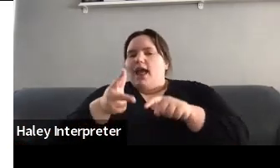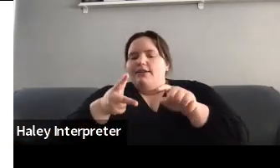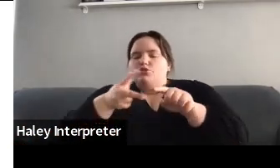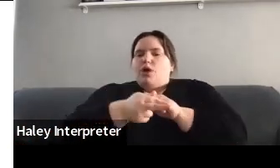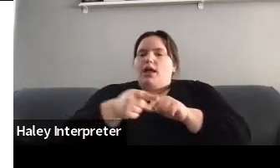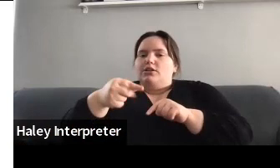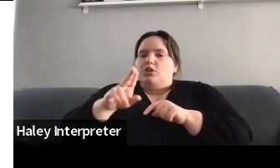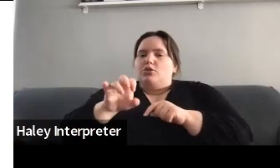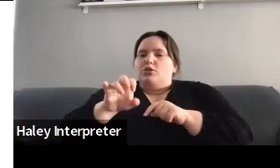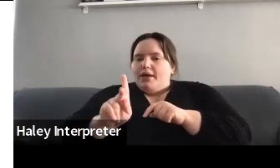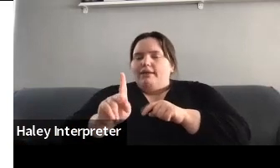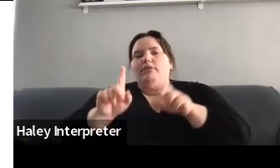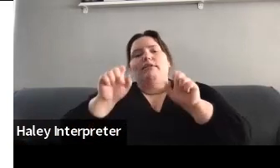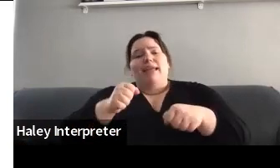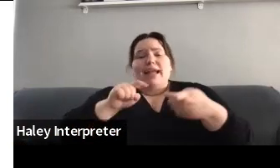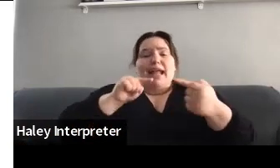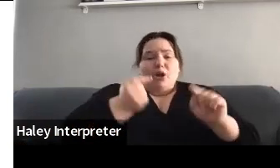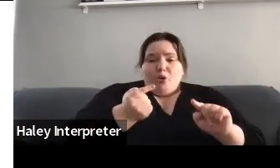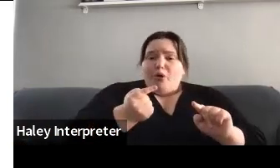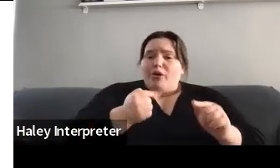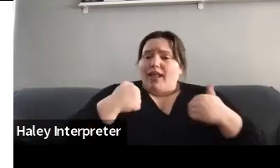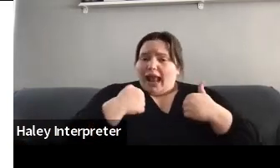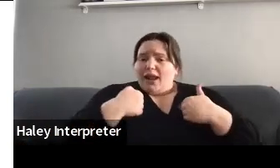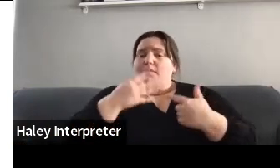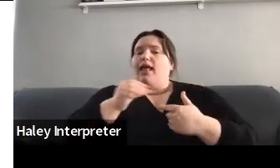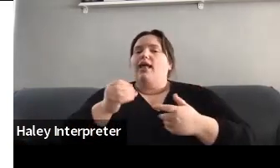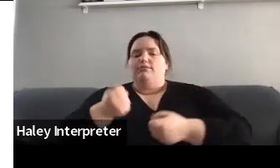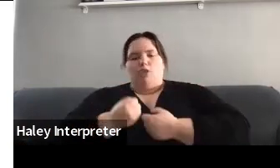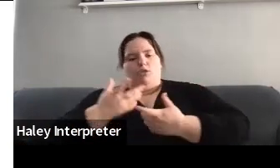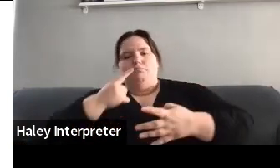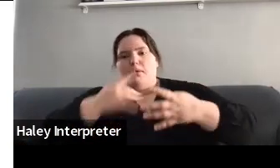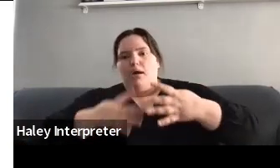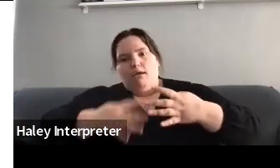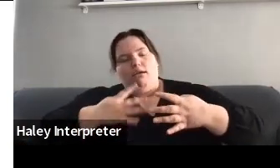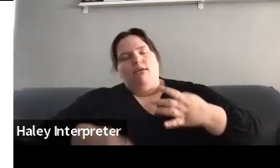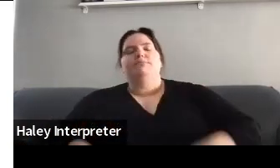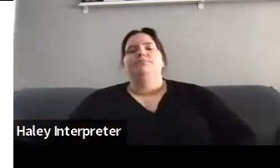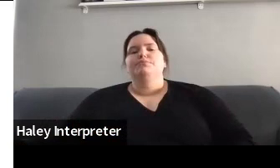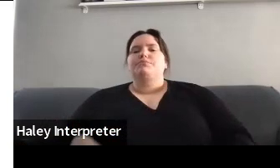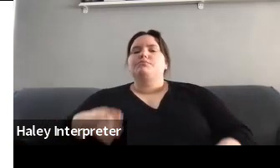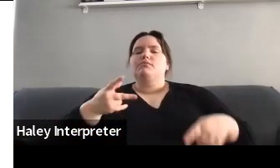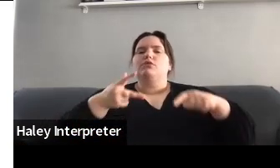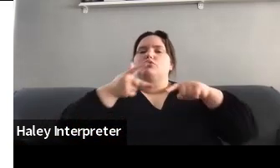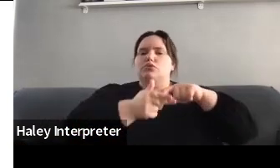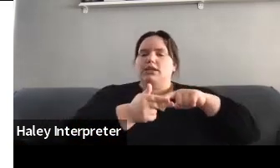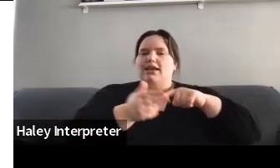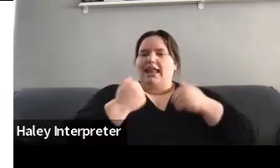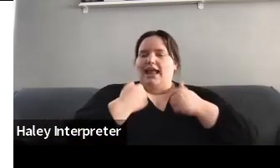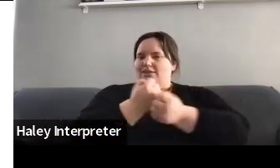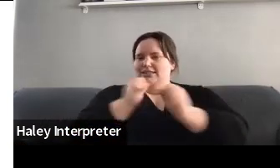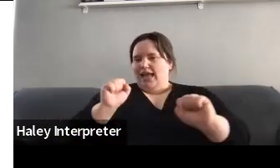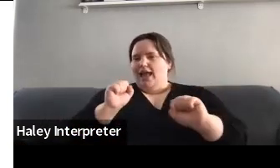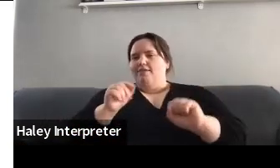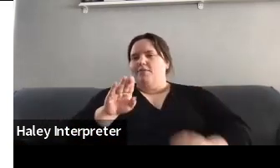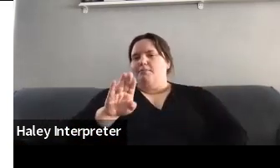animals because it can be painful and um, cause a lot of blood. So these nail clippers have safety blades to prevent you from hitting